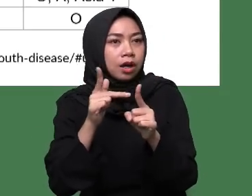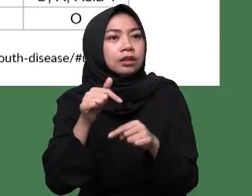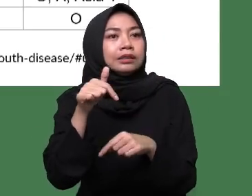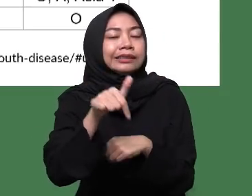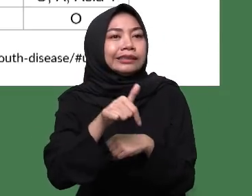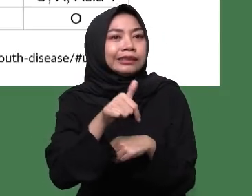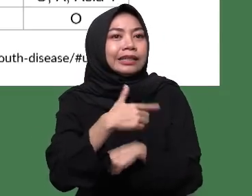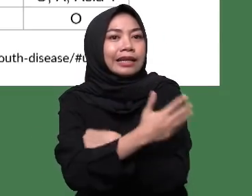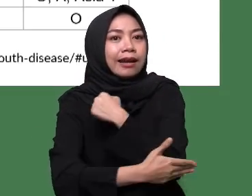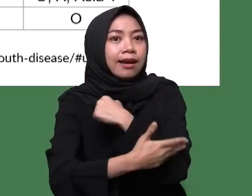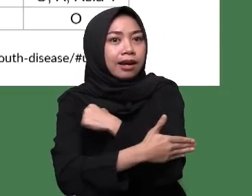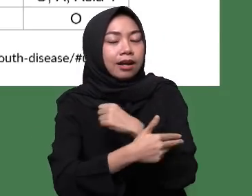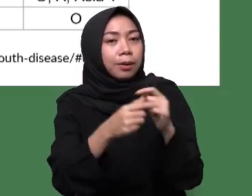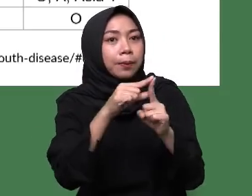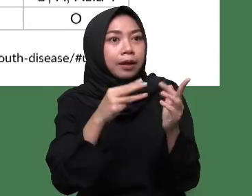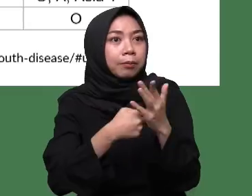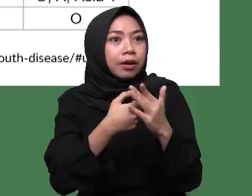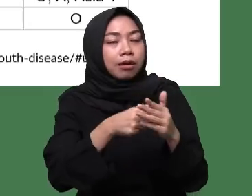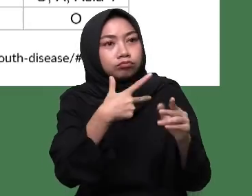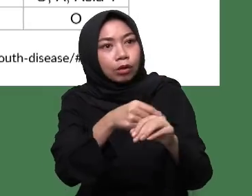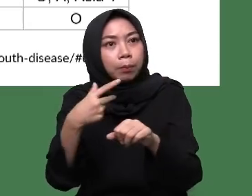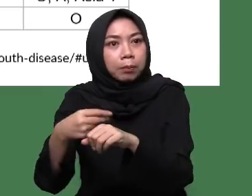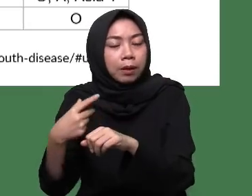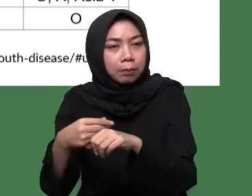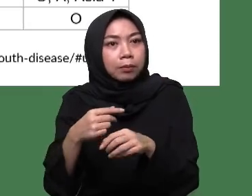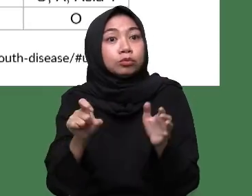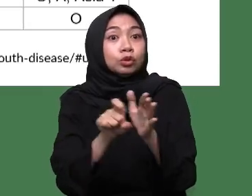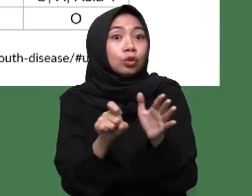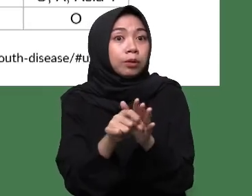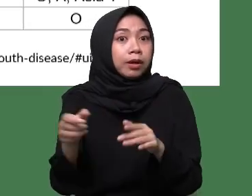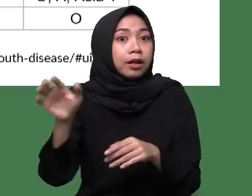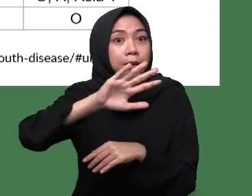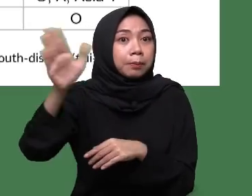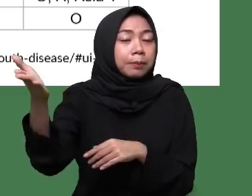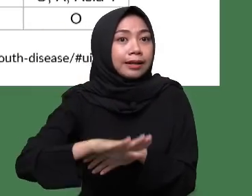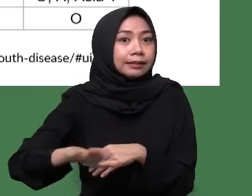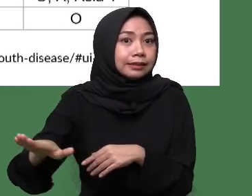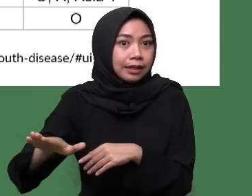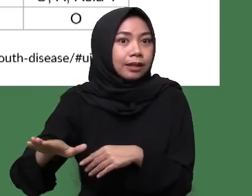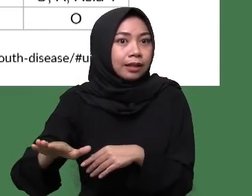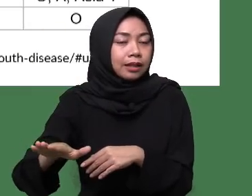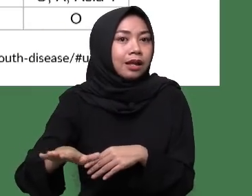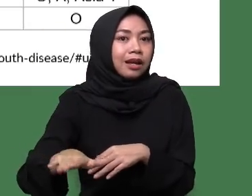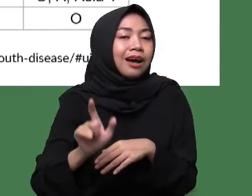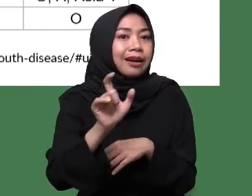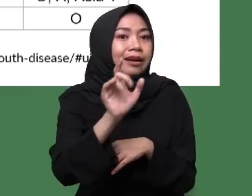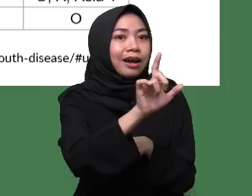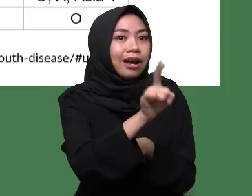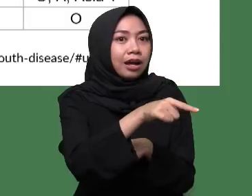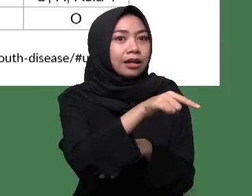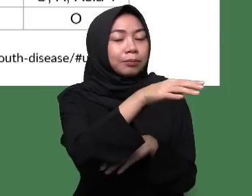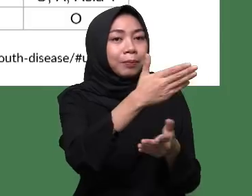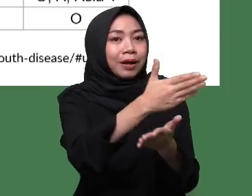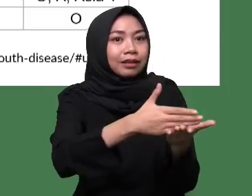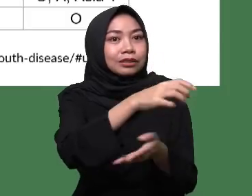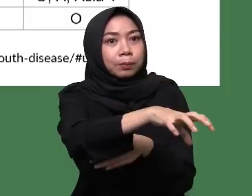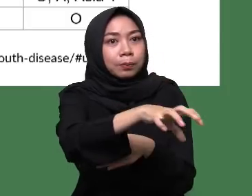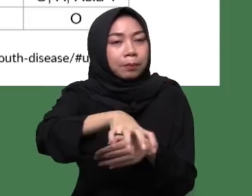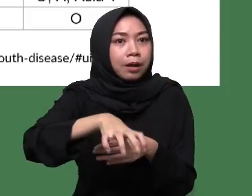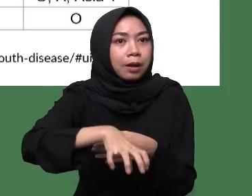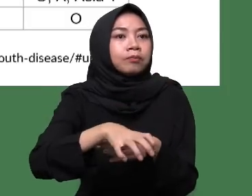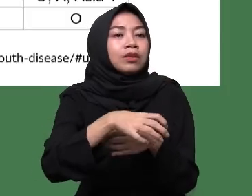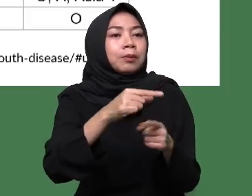FMD-free zones. Brazil, for example, has designated several zones within its border as FMD-free